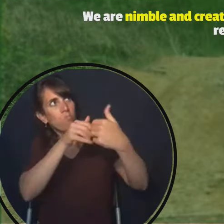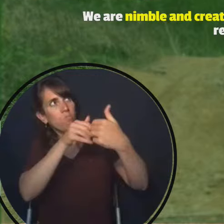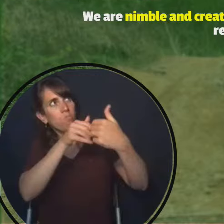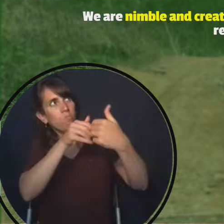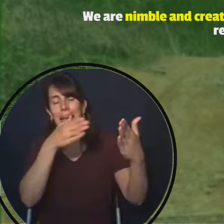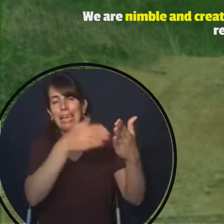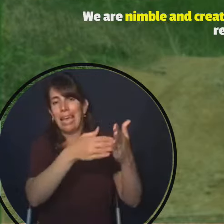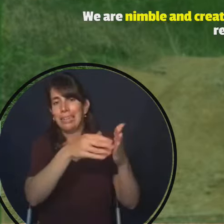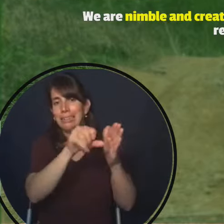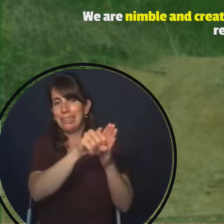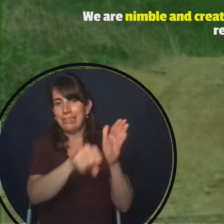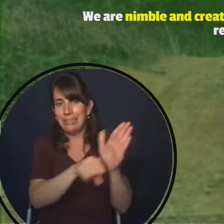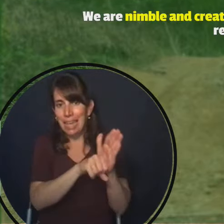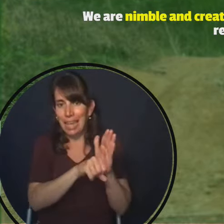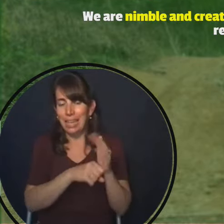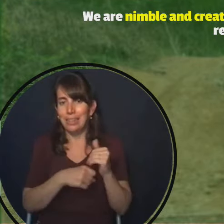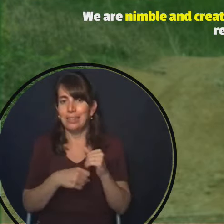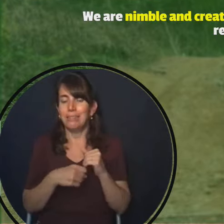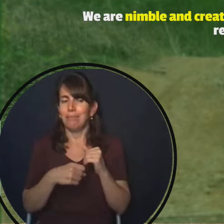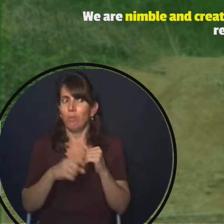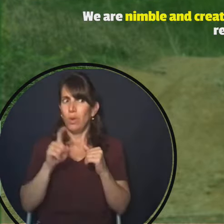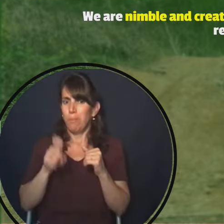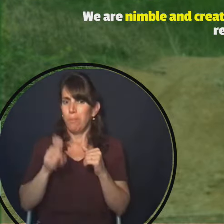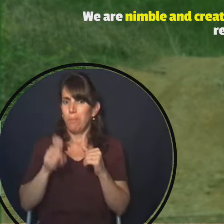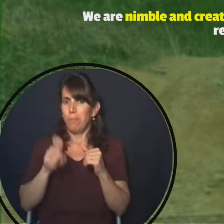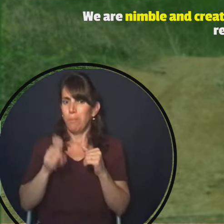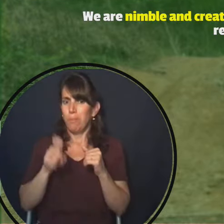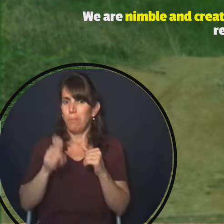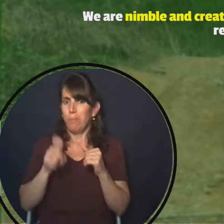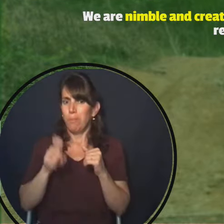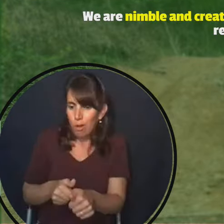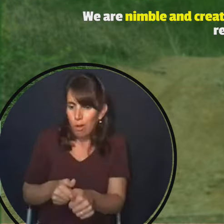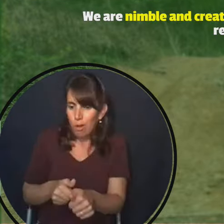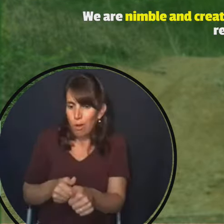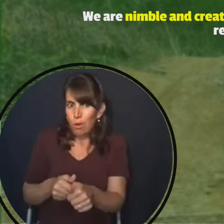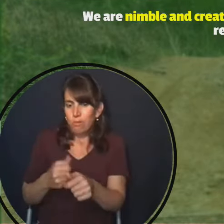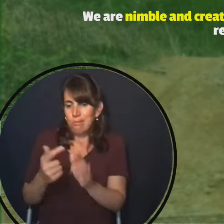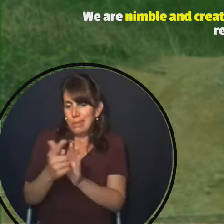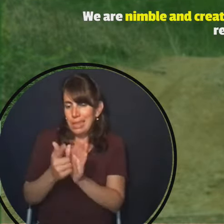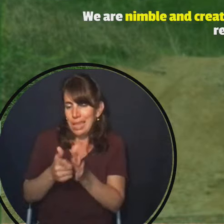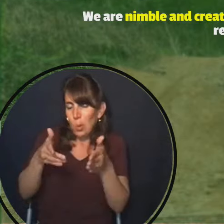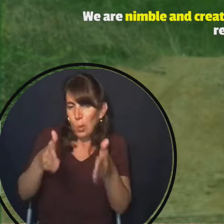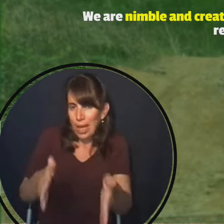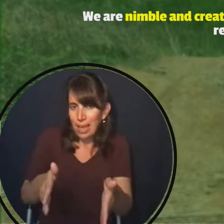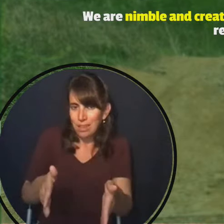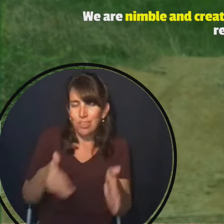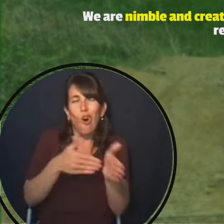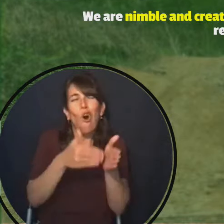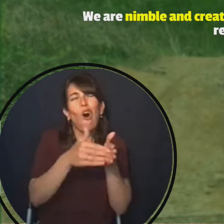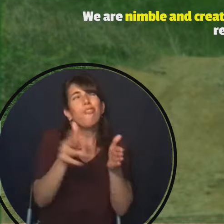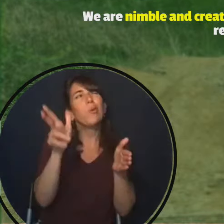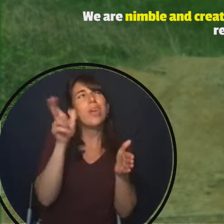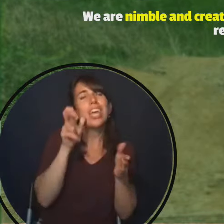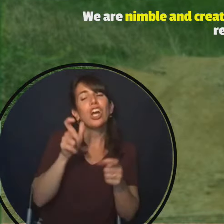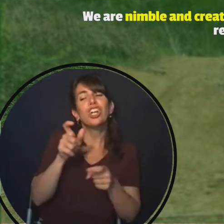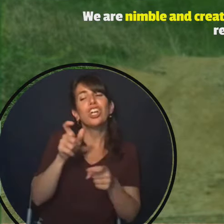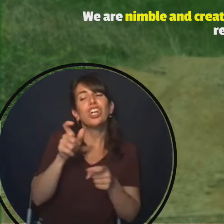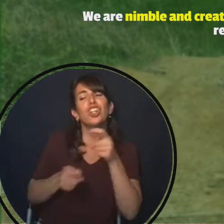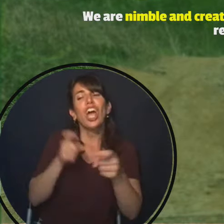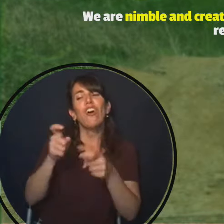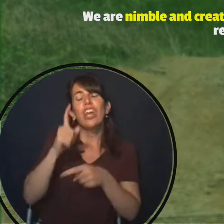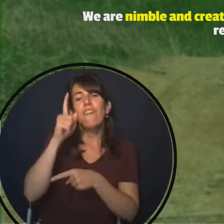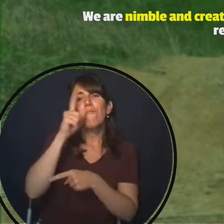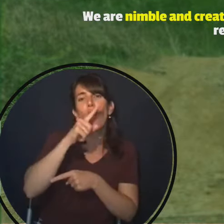including our charitable status, right? So I think a lot of this charity fraud sort of intimation that we hear sometimes, you know,